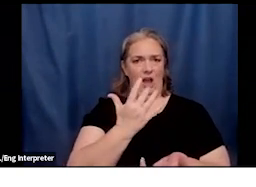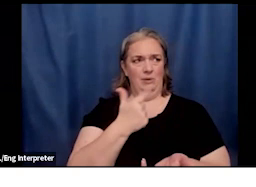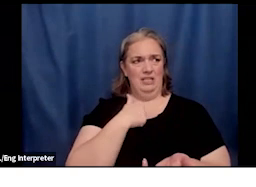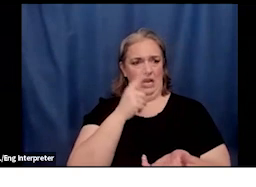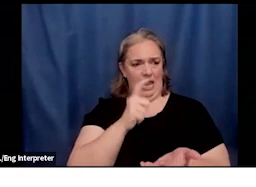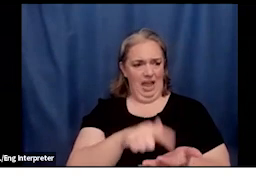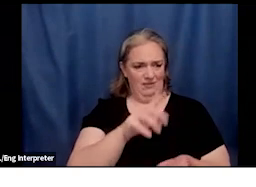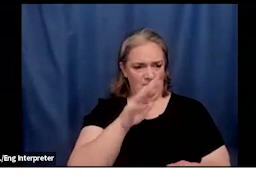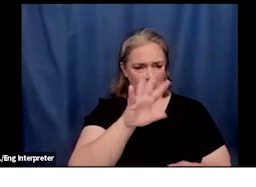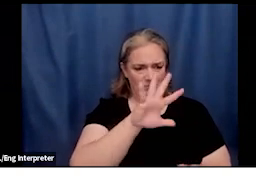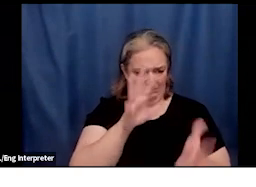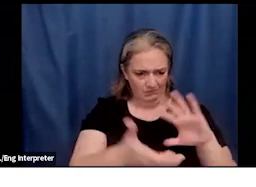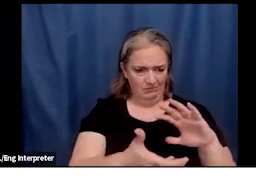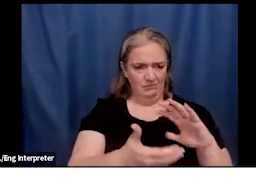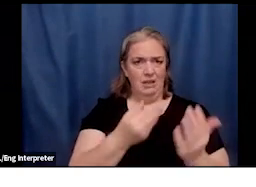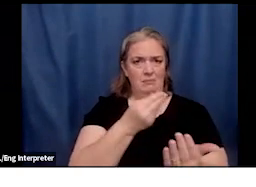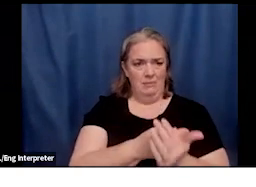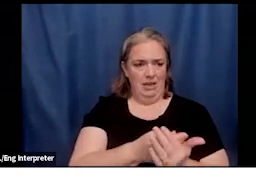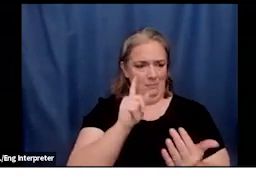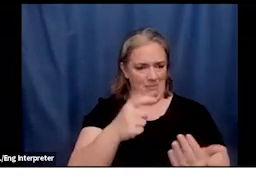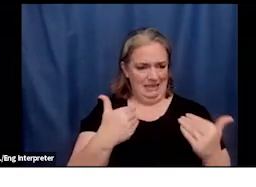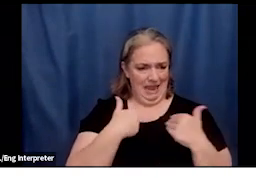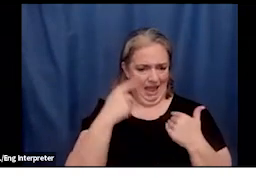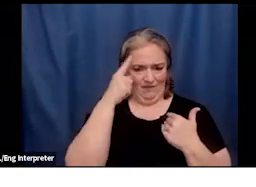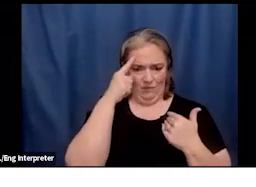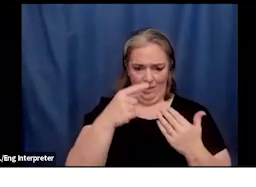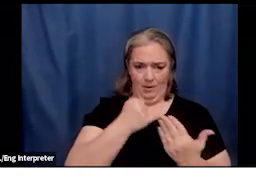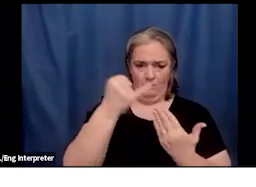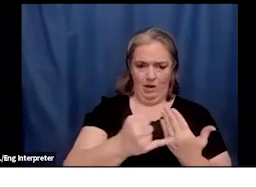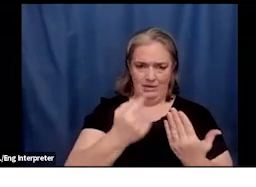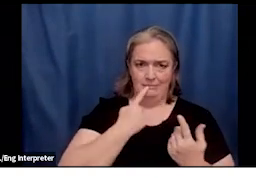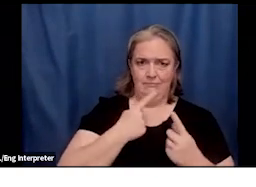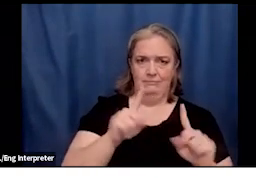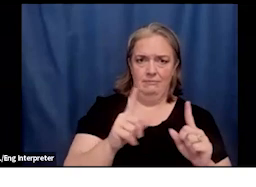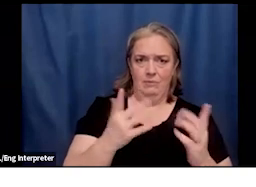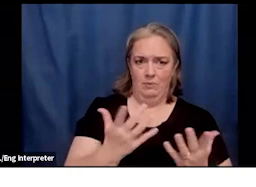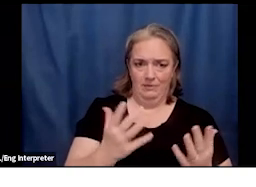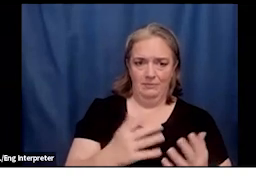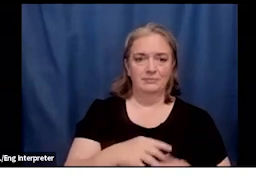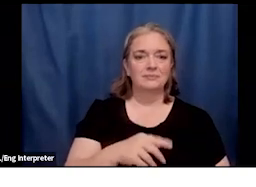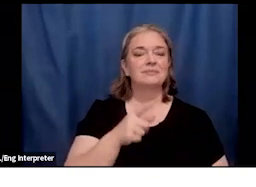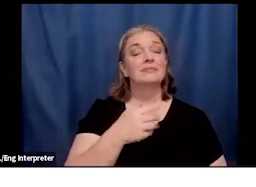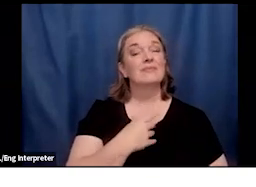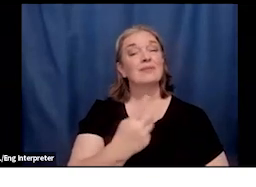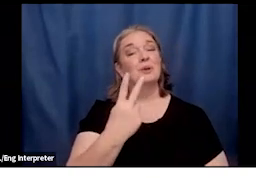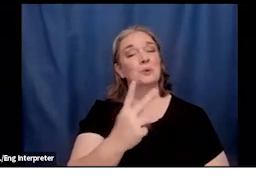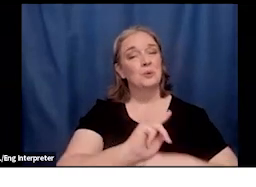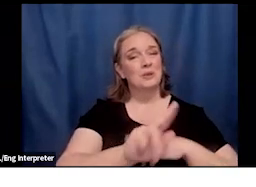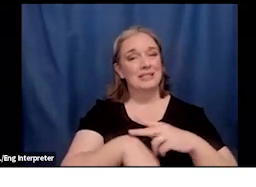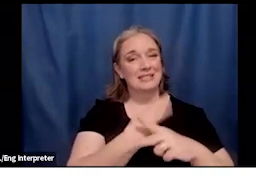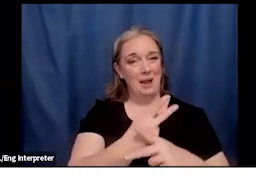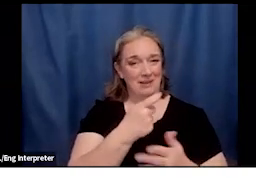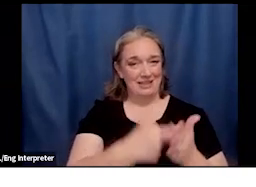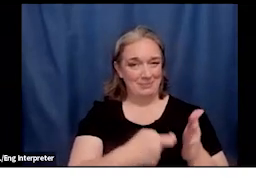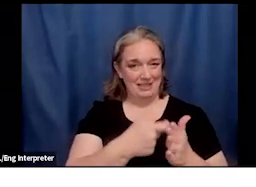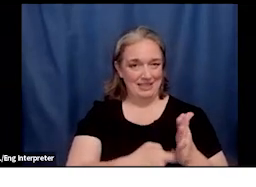What is it going to cost to make it happen? So in this template, you have two main types of expenses. You